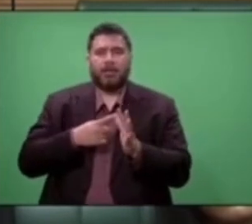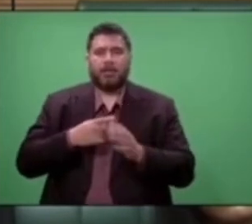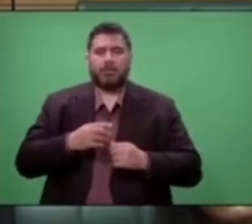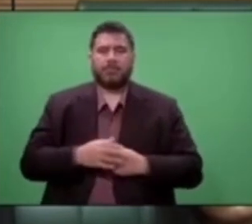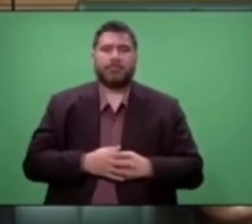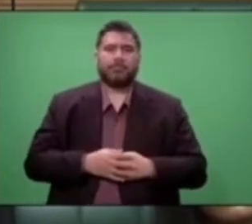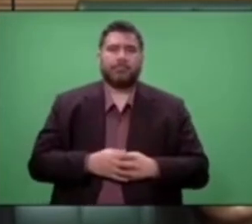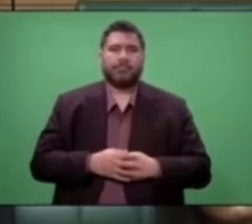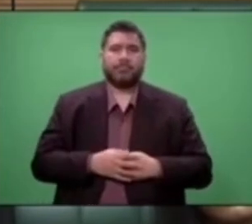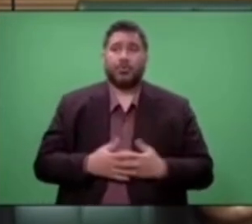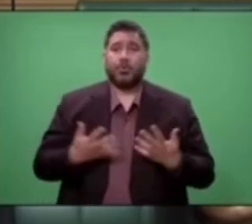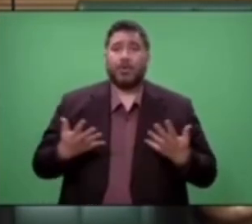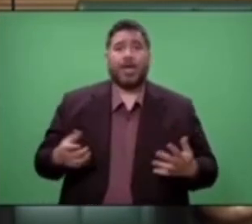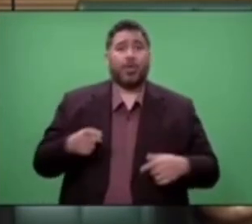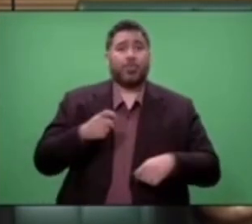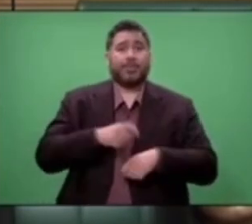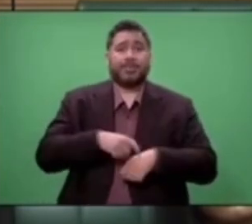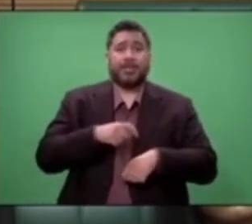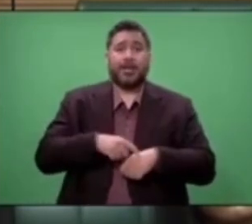out.